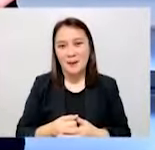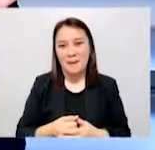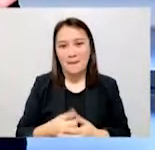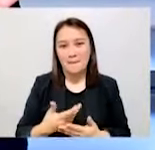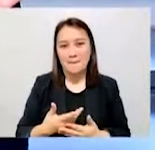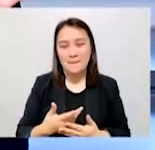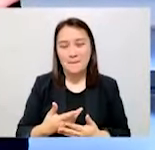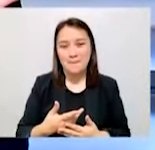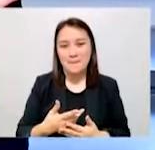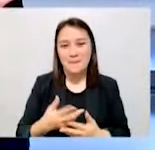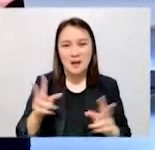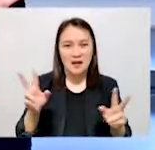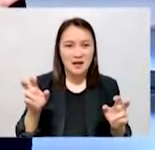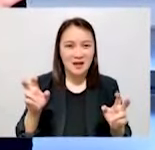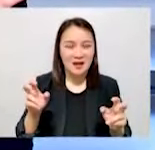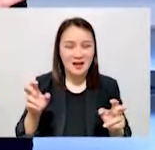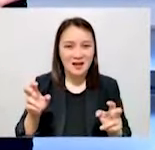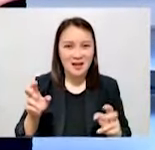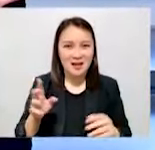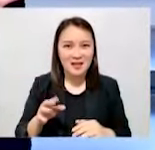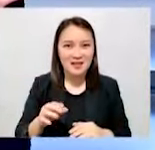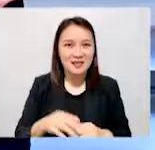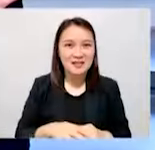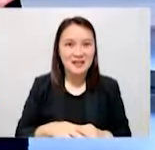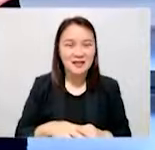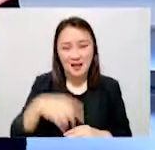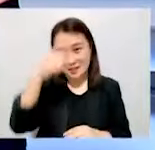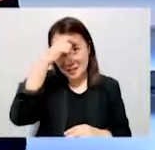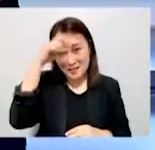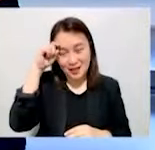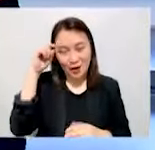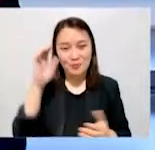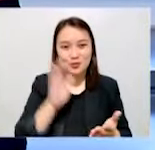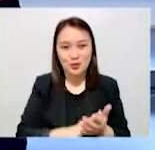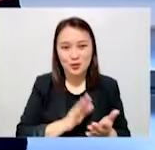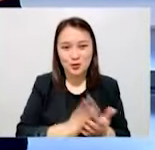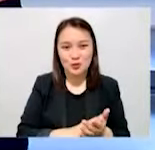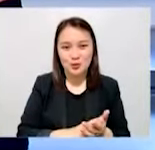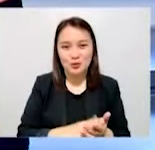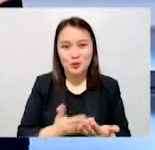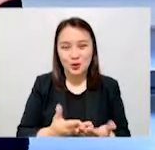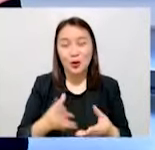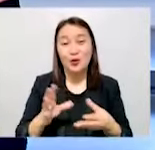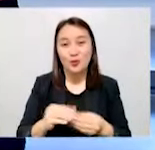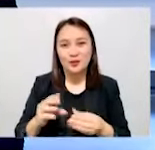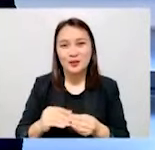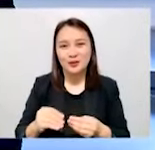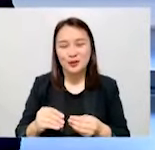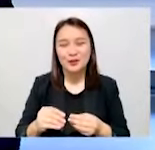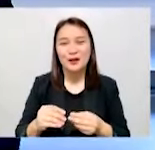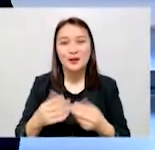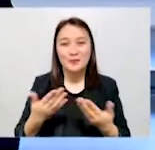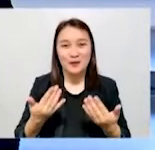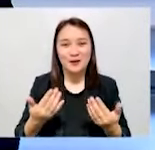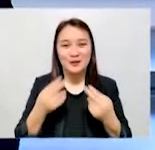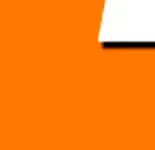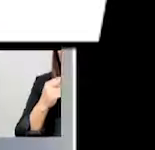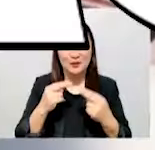Liars Summer School. Ang ilan sa cast members nakakwentuhan pa ng News 5. Nagbabalik po si MJ